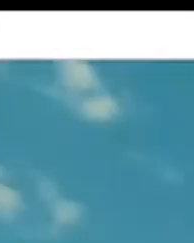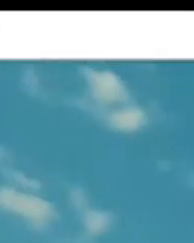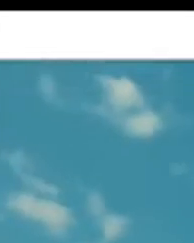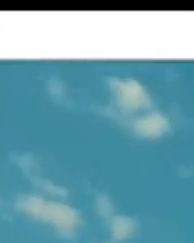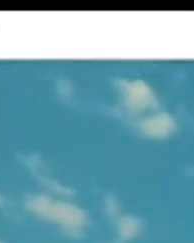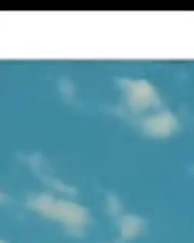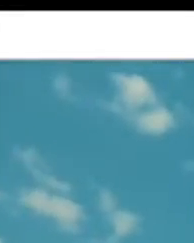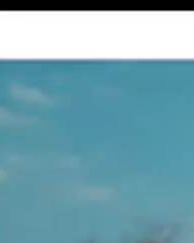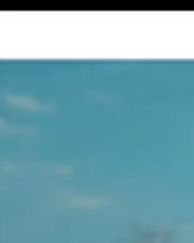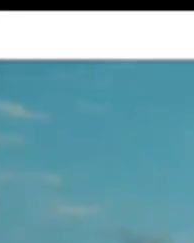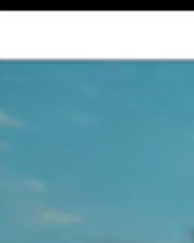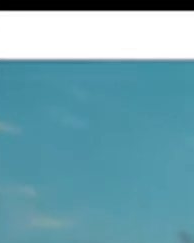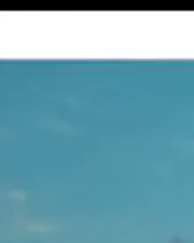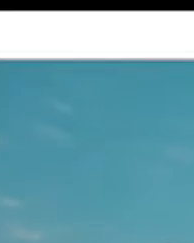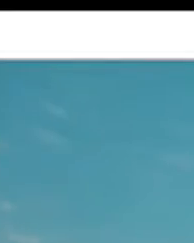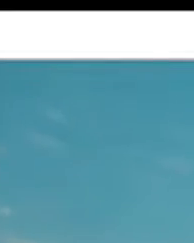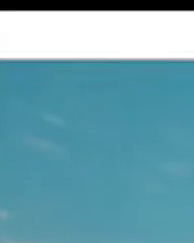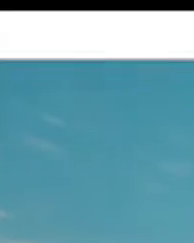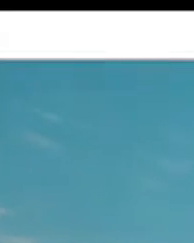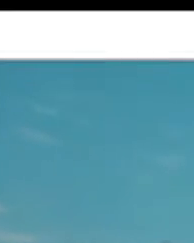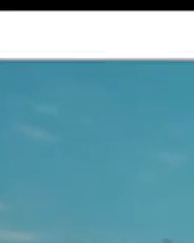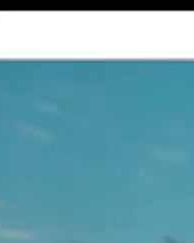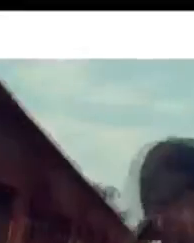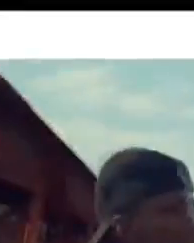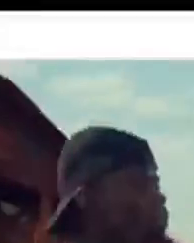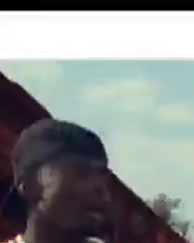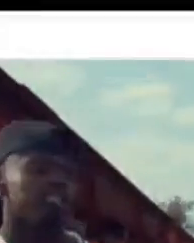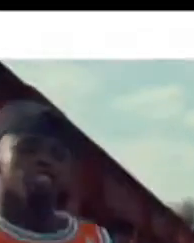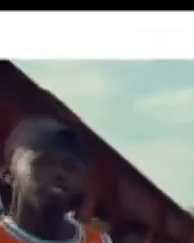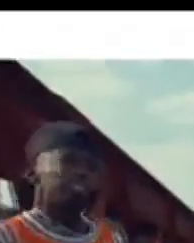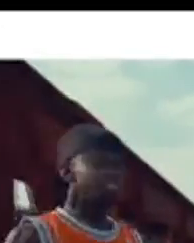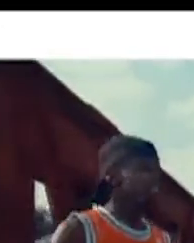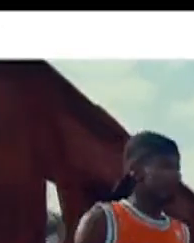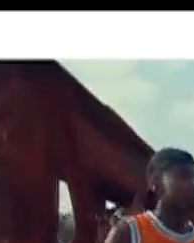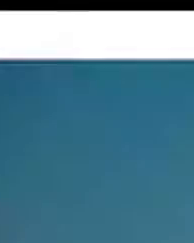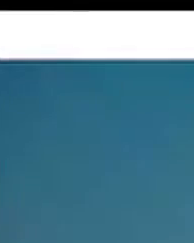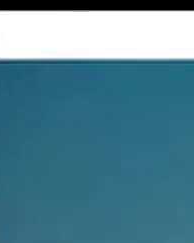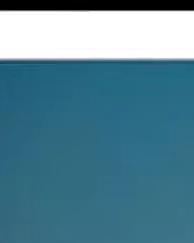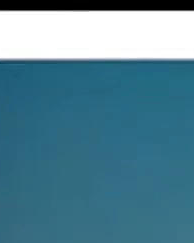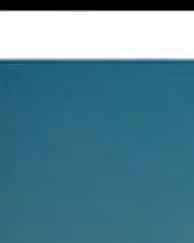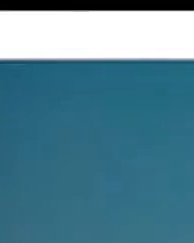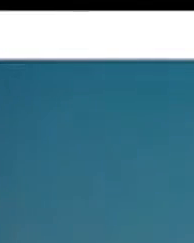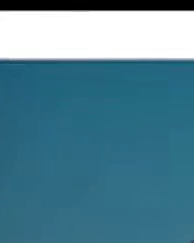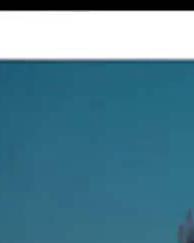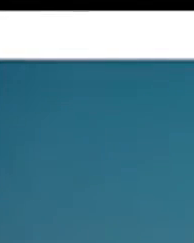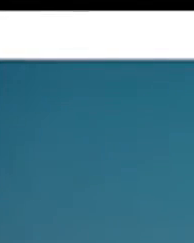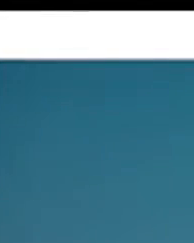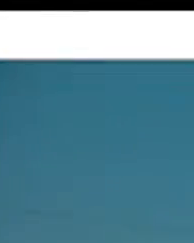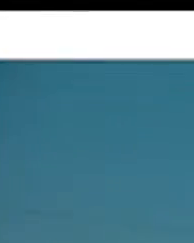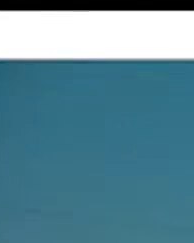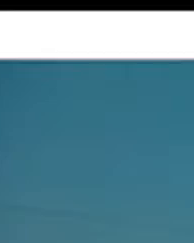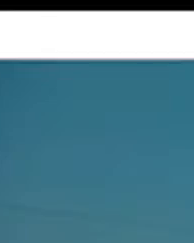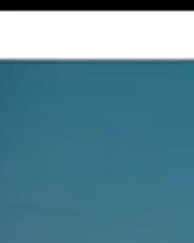superstar. Kylo on the beat, man, the monsters on the beat. 3, 2, 1 is in the building.